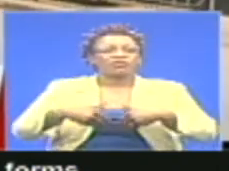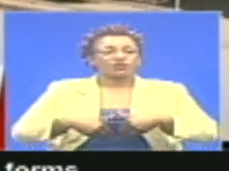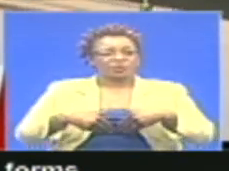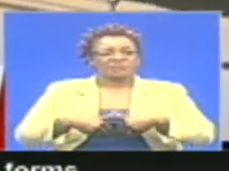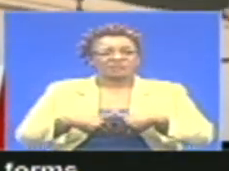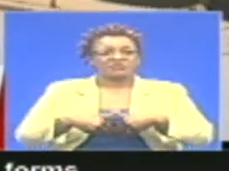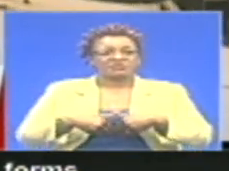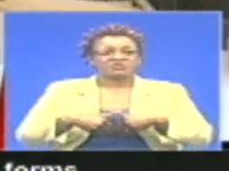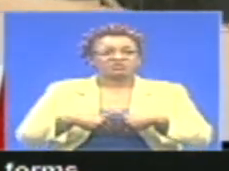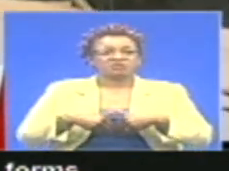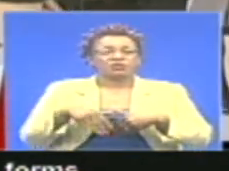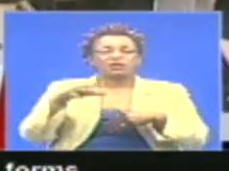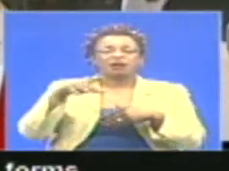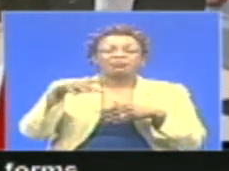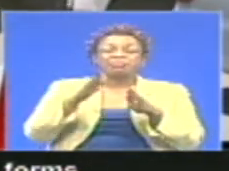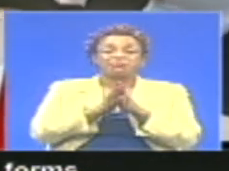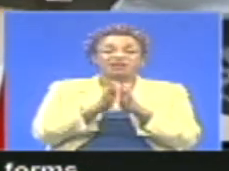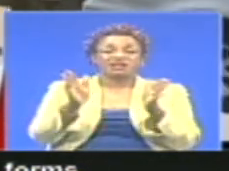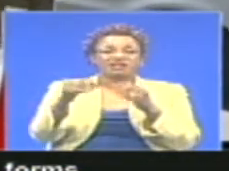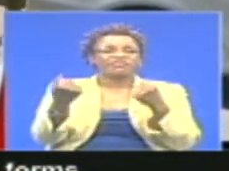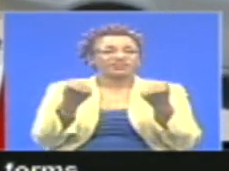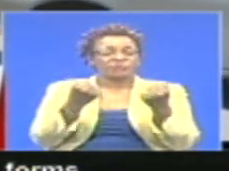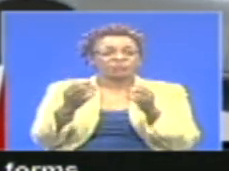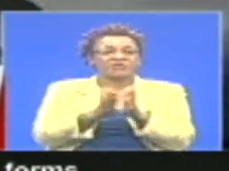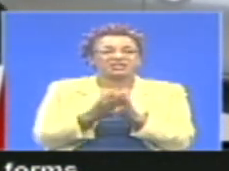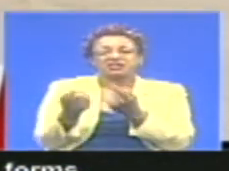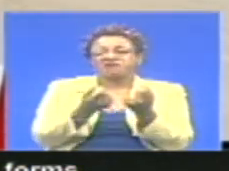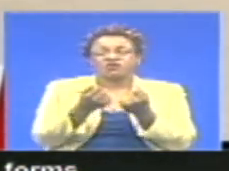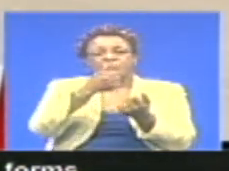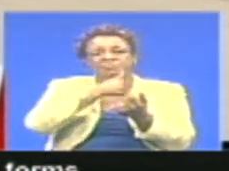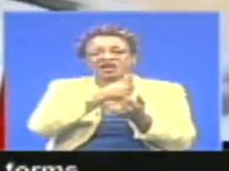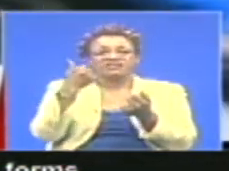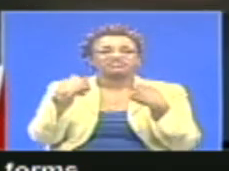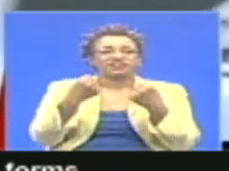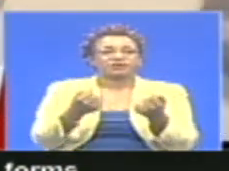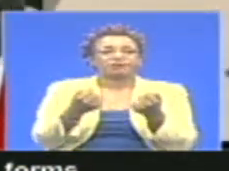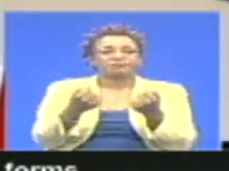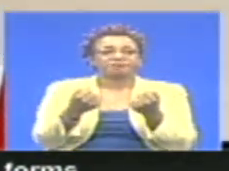mainly on board PSV vehicles as well as a few private vehicles.